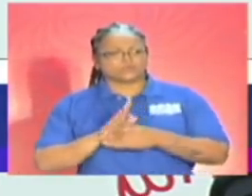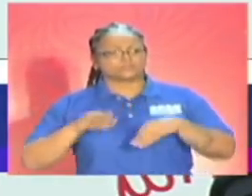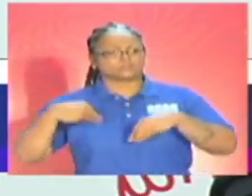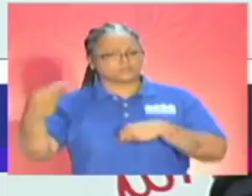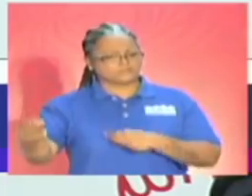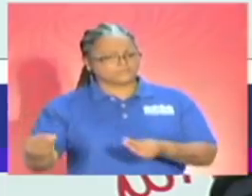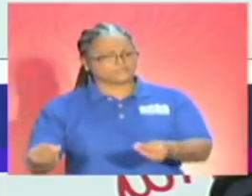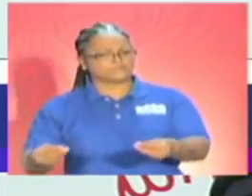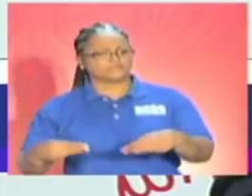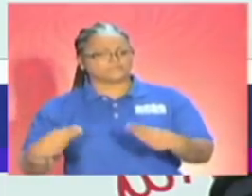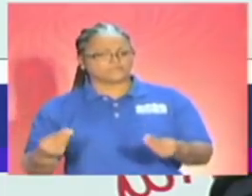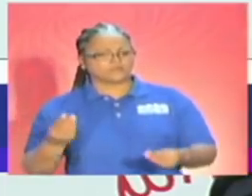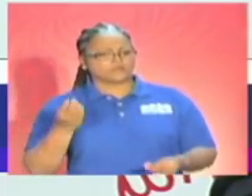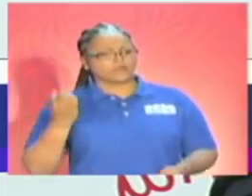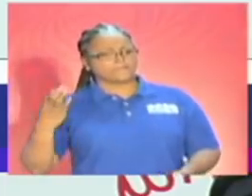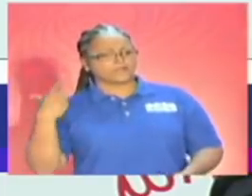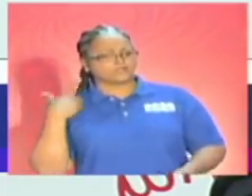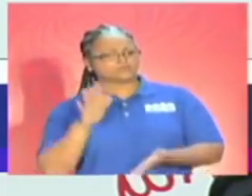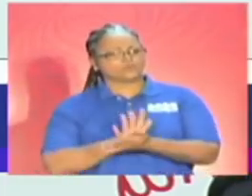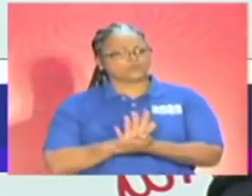their